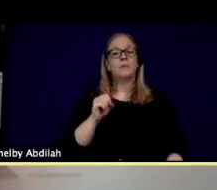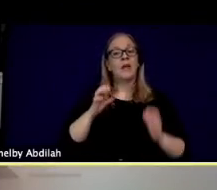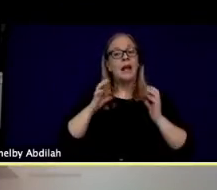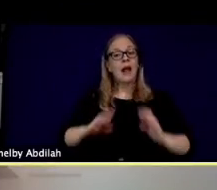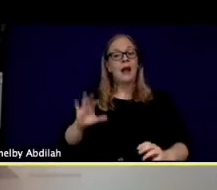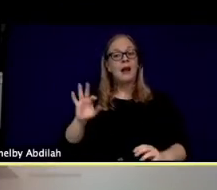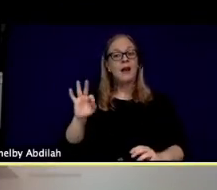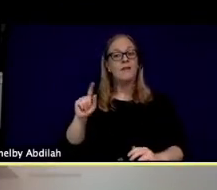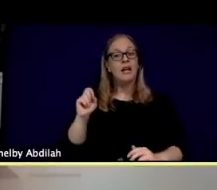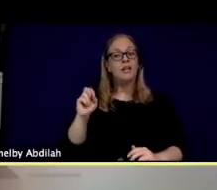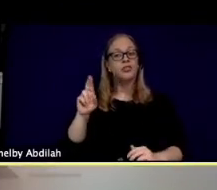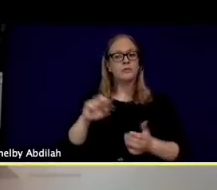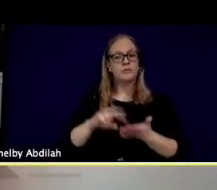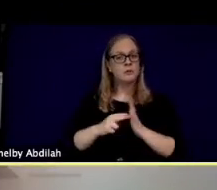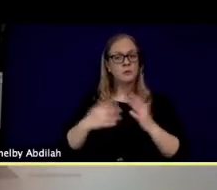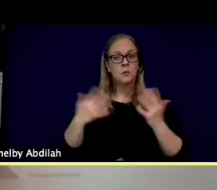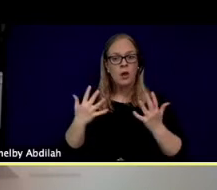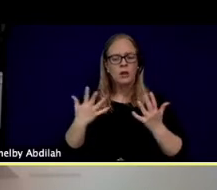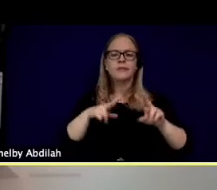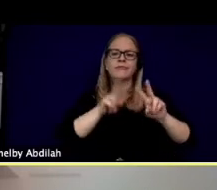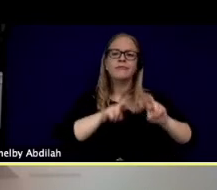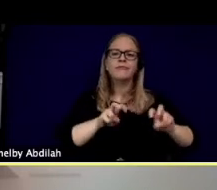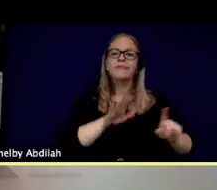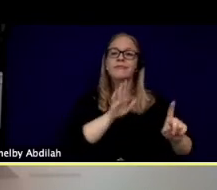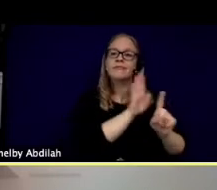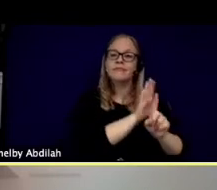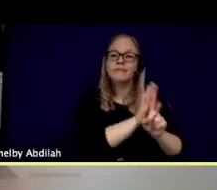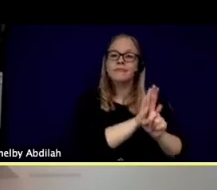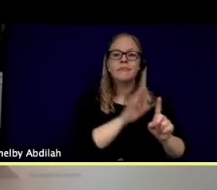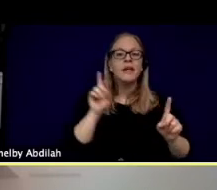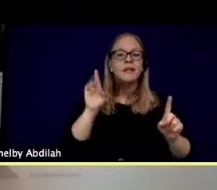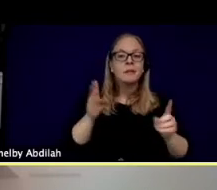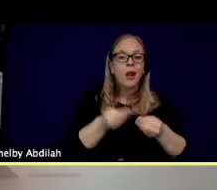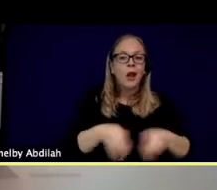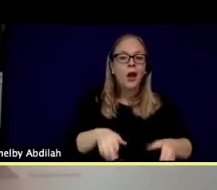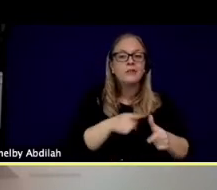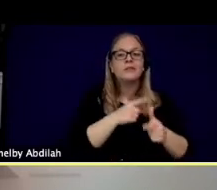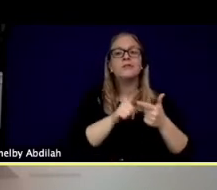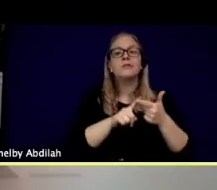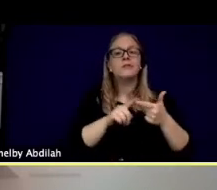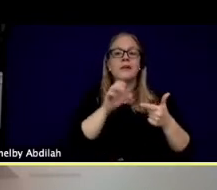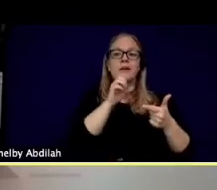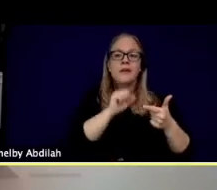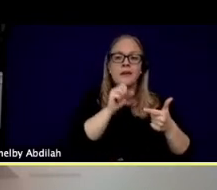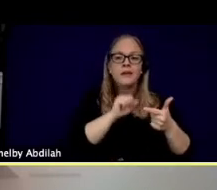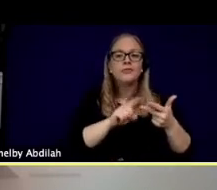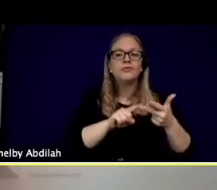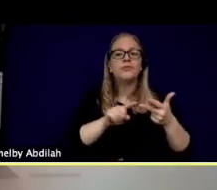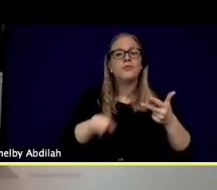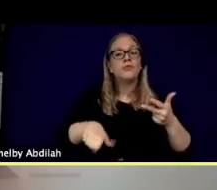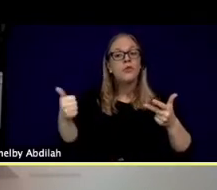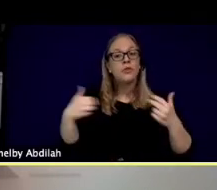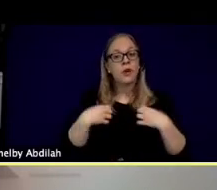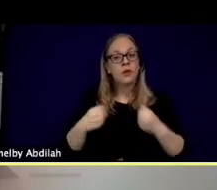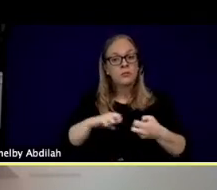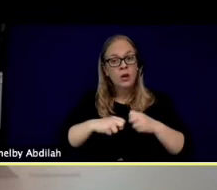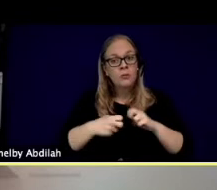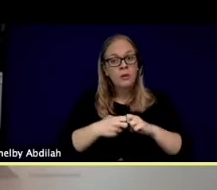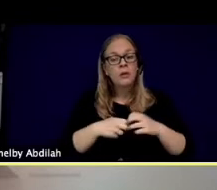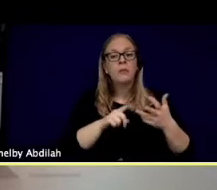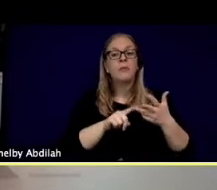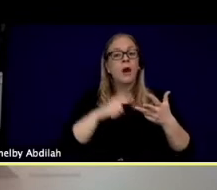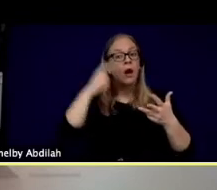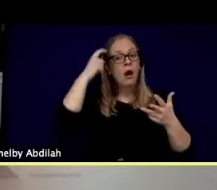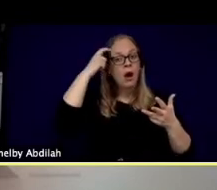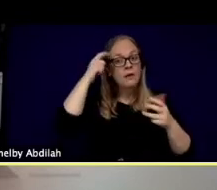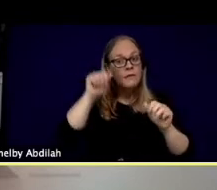loss, the person's age, any health issue that might be present, their cognitive ability